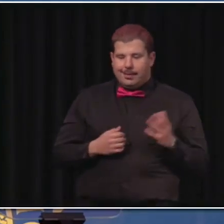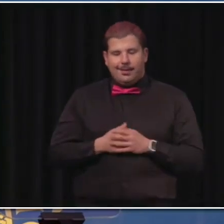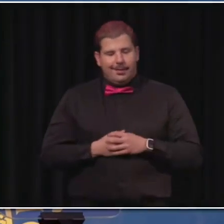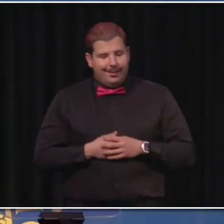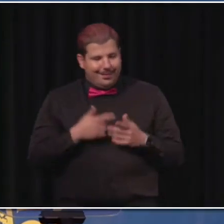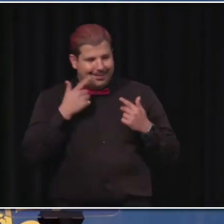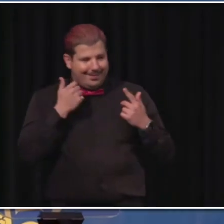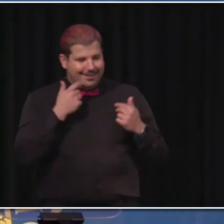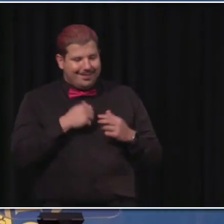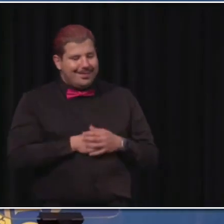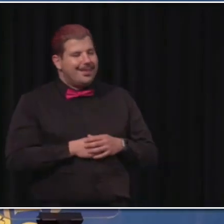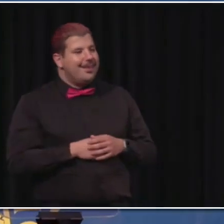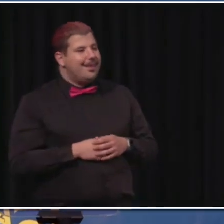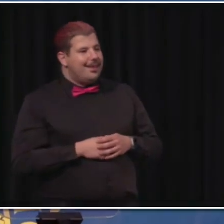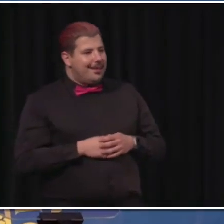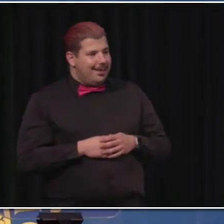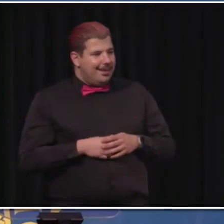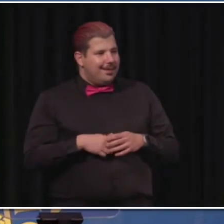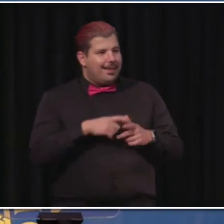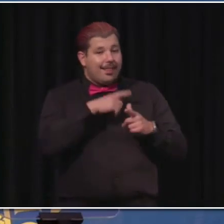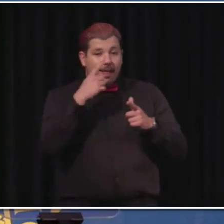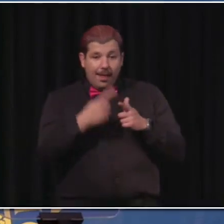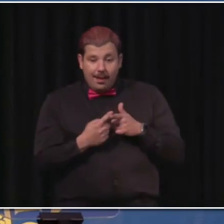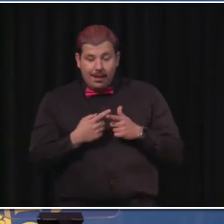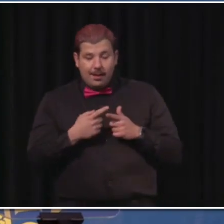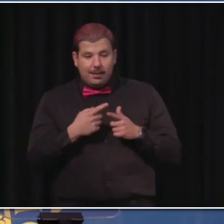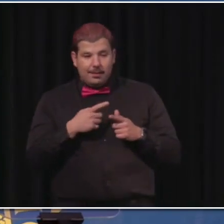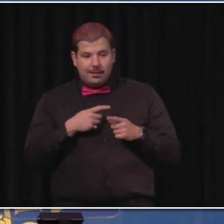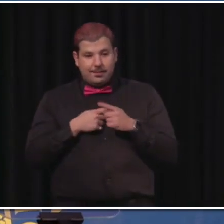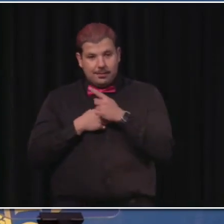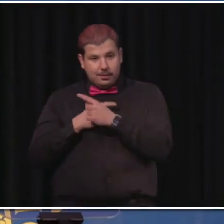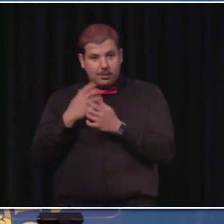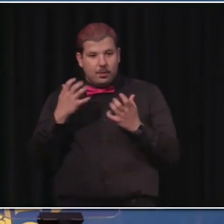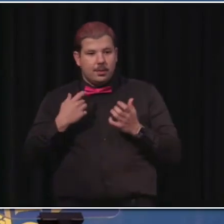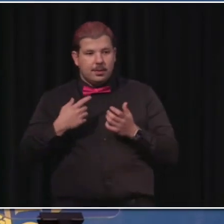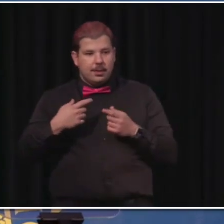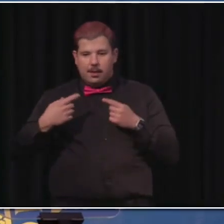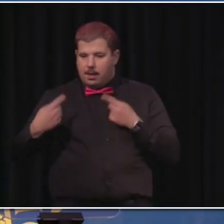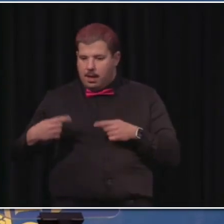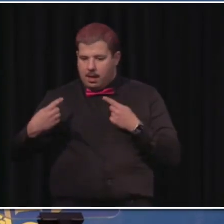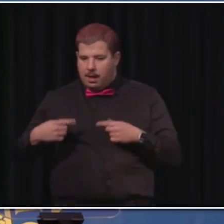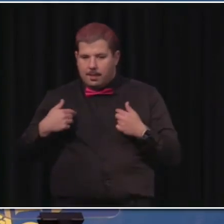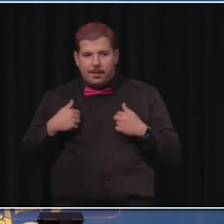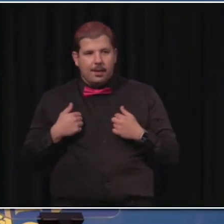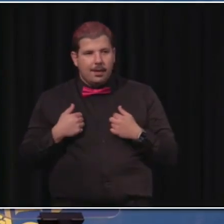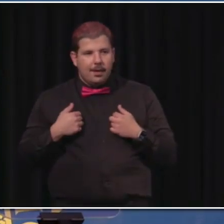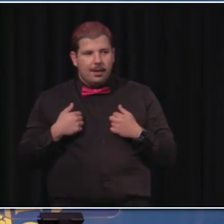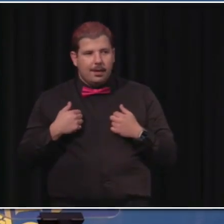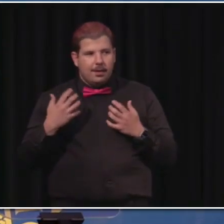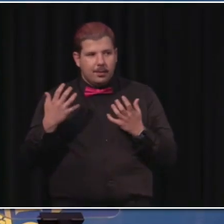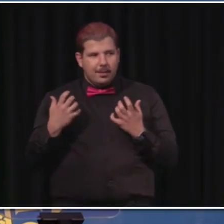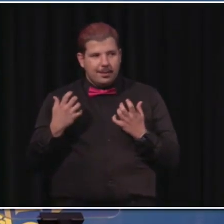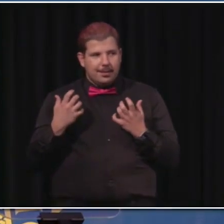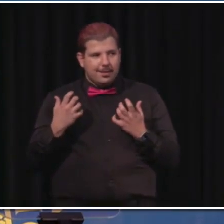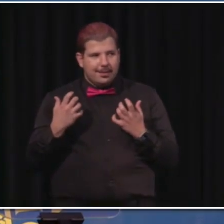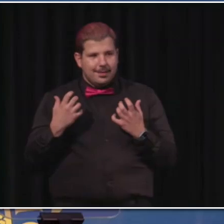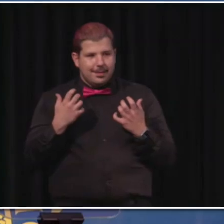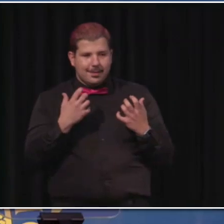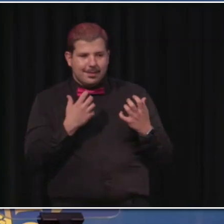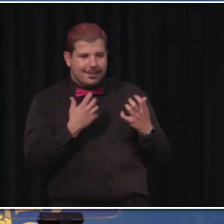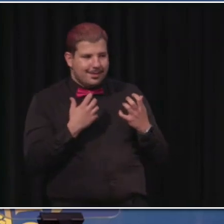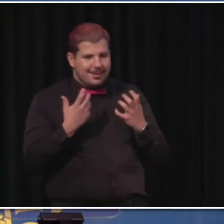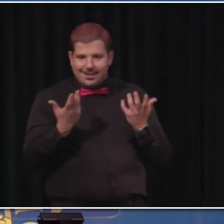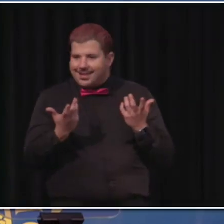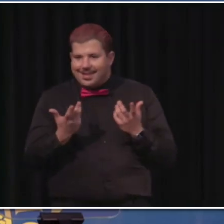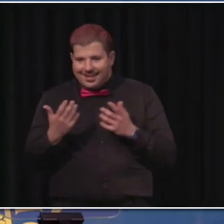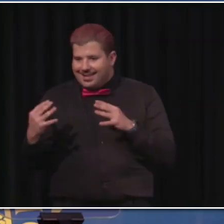But then she wants to debate me. And she wants to debate me at I don't know,